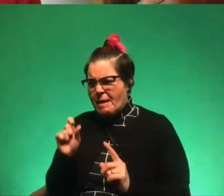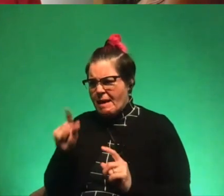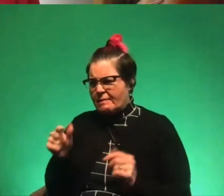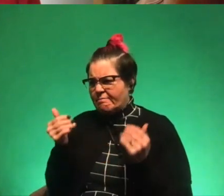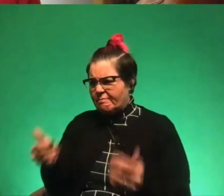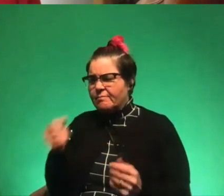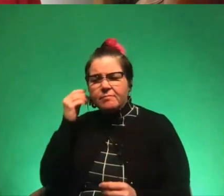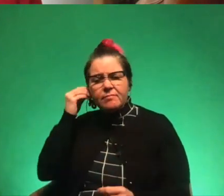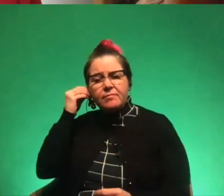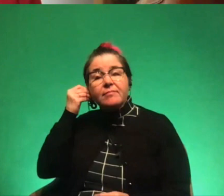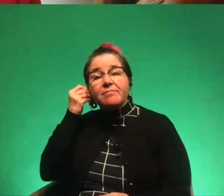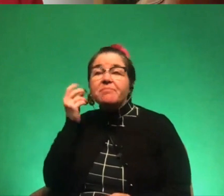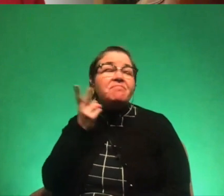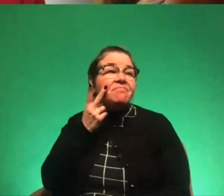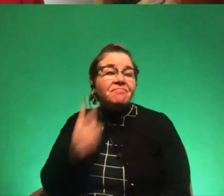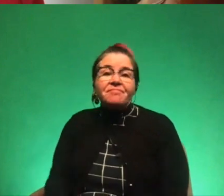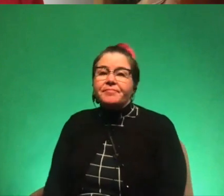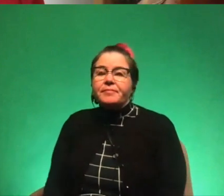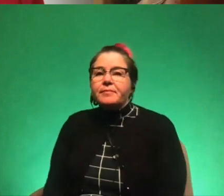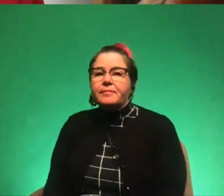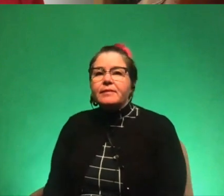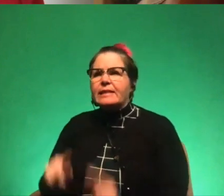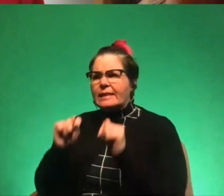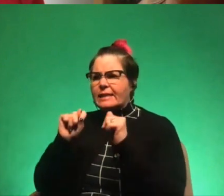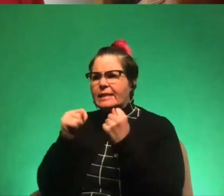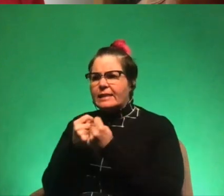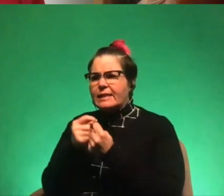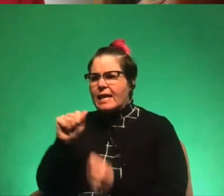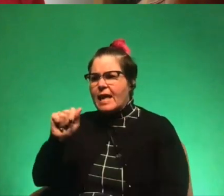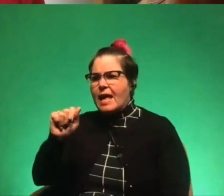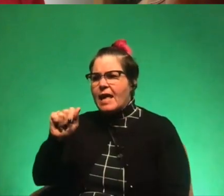anyway. All right. We'll give it a go. Team